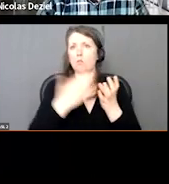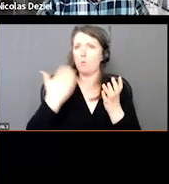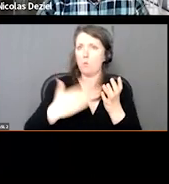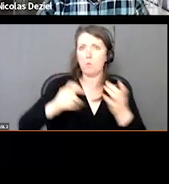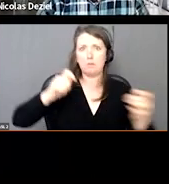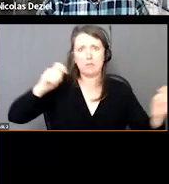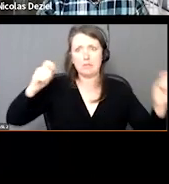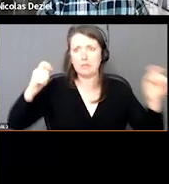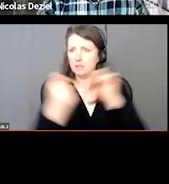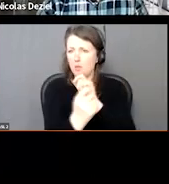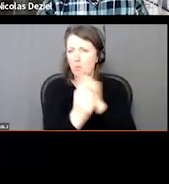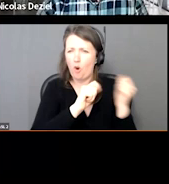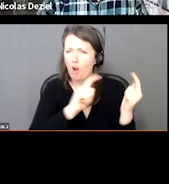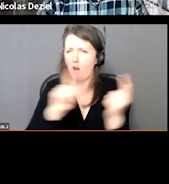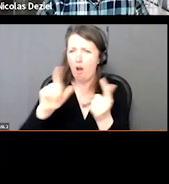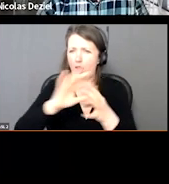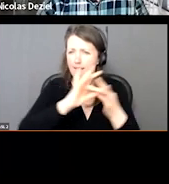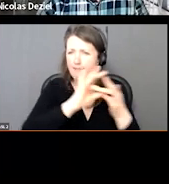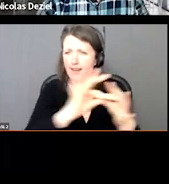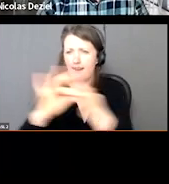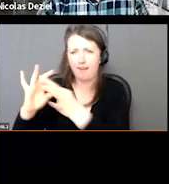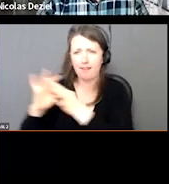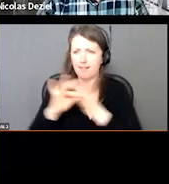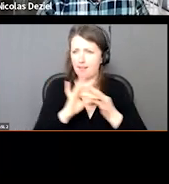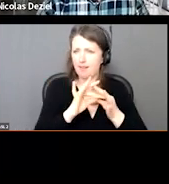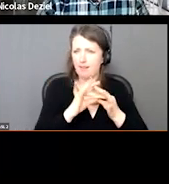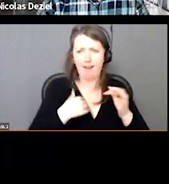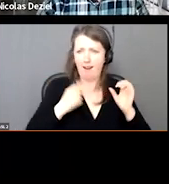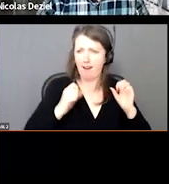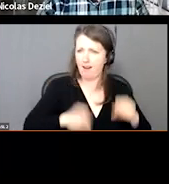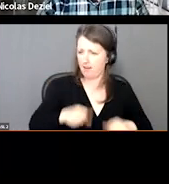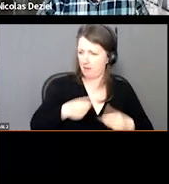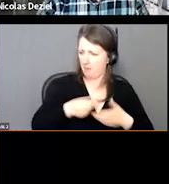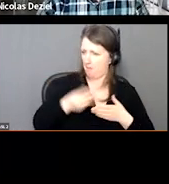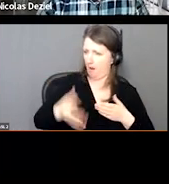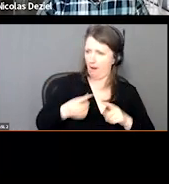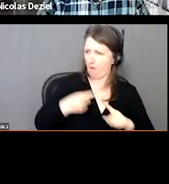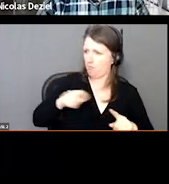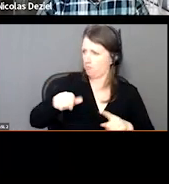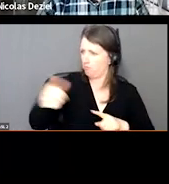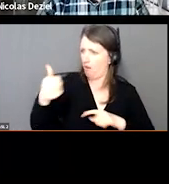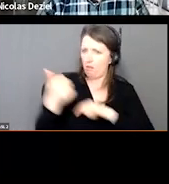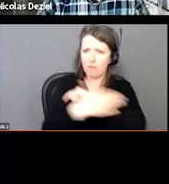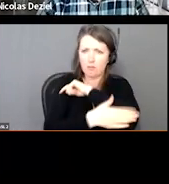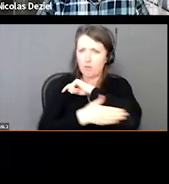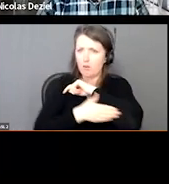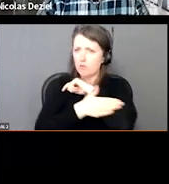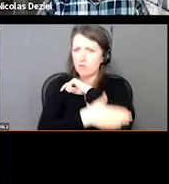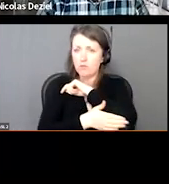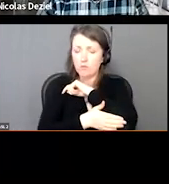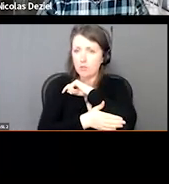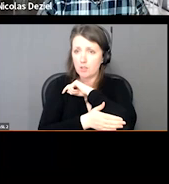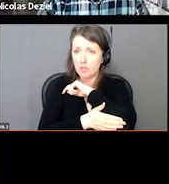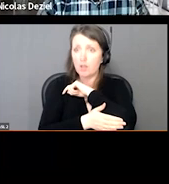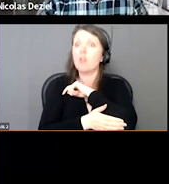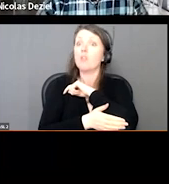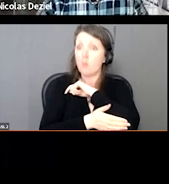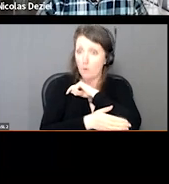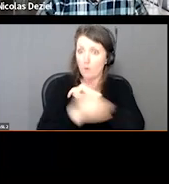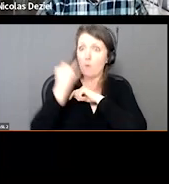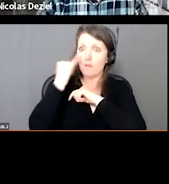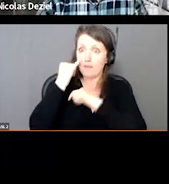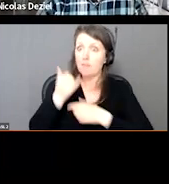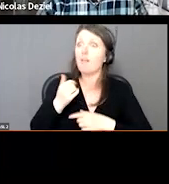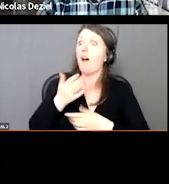you can buy anything from anywhere, really. So if you get IP rights in the markets, in the countries that you're interested in, it could